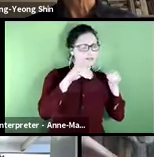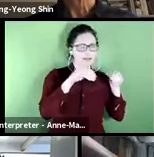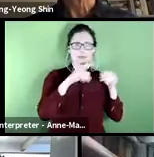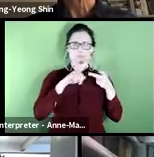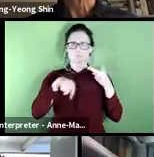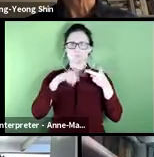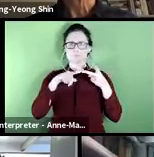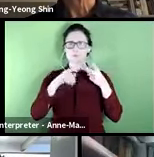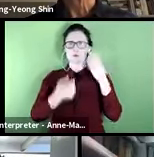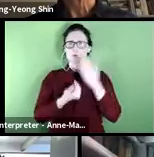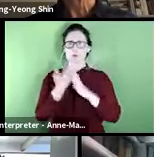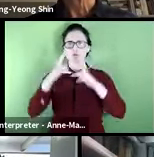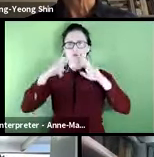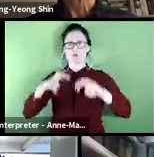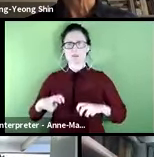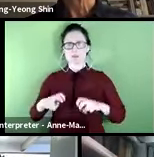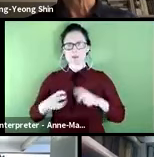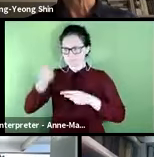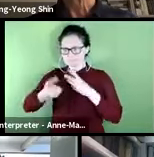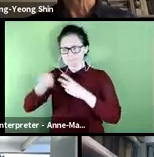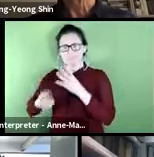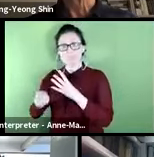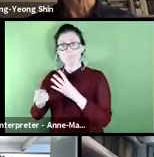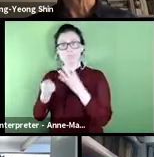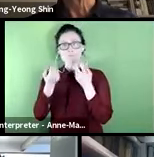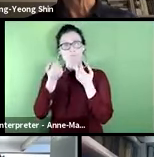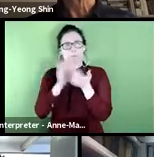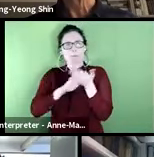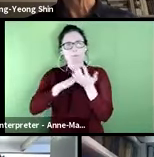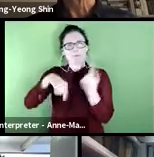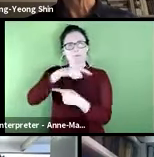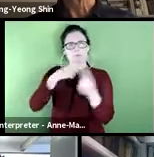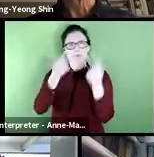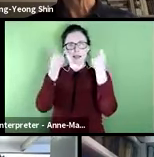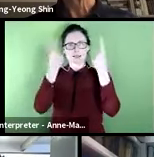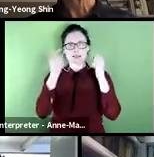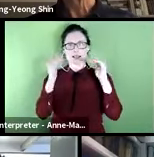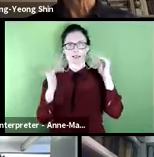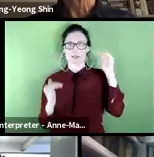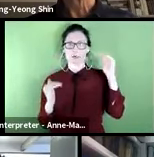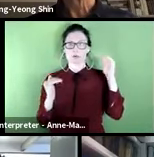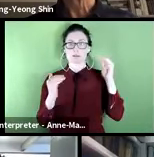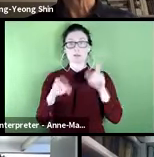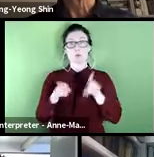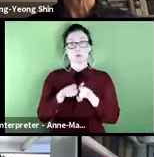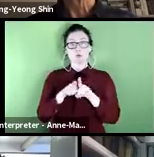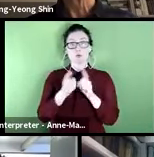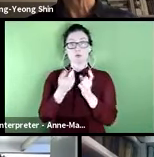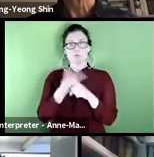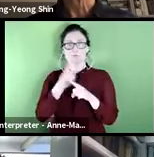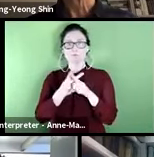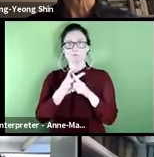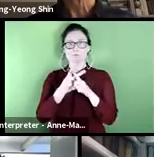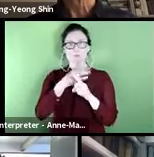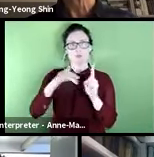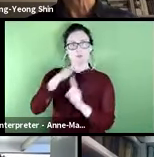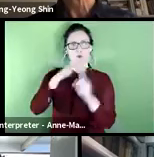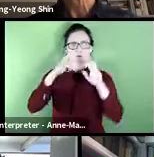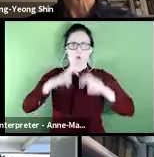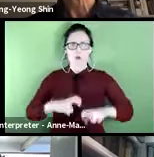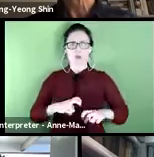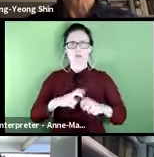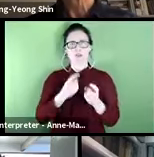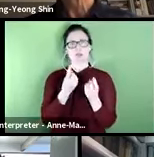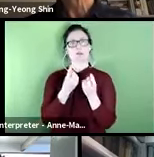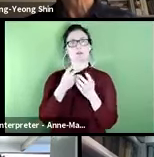research findings to understanding inequality, and also to renew the sociology of class